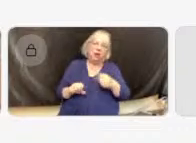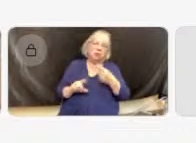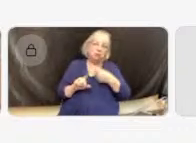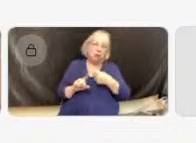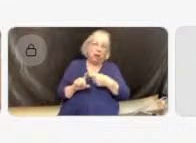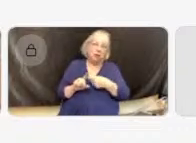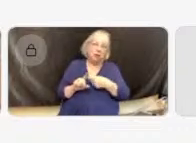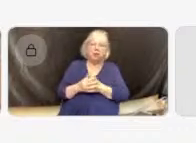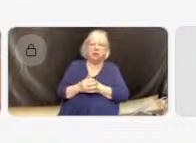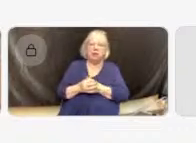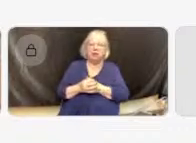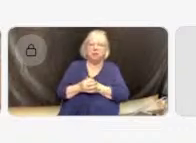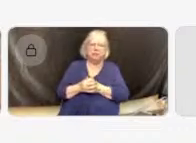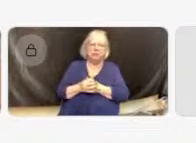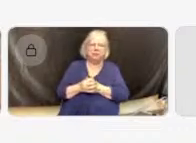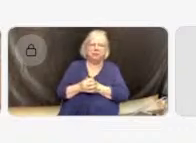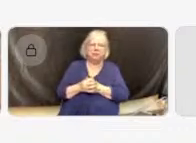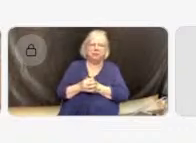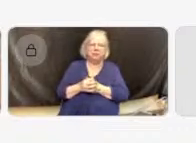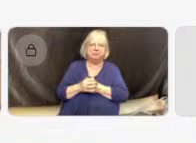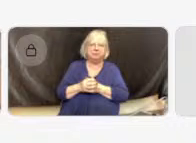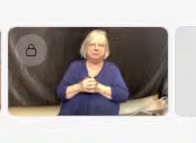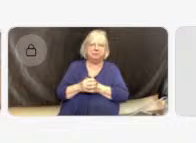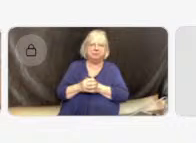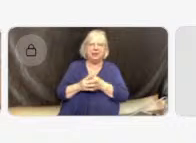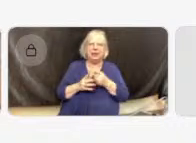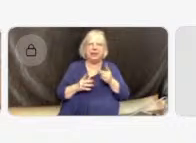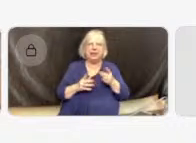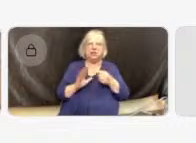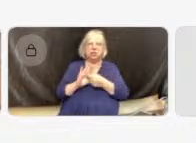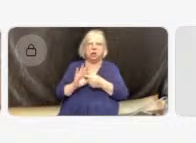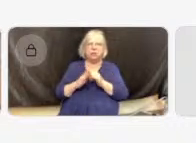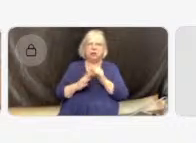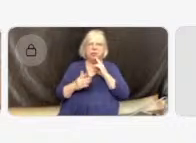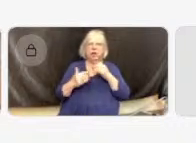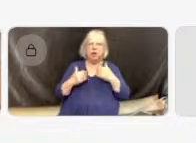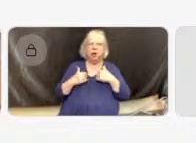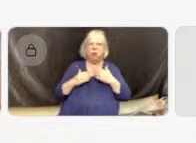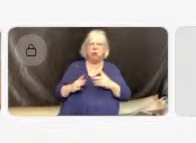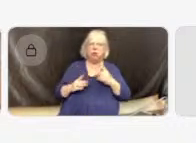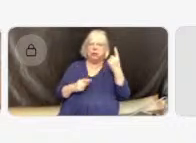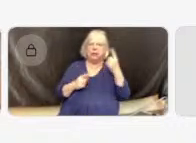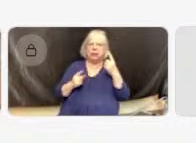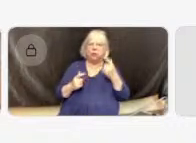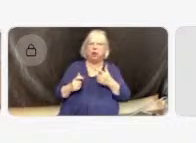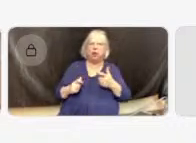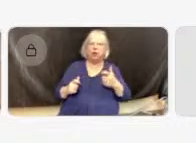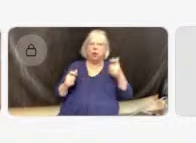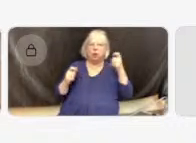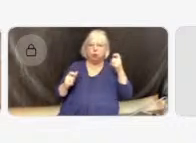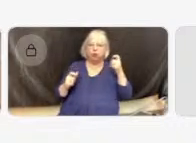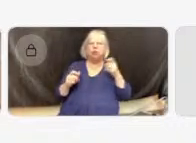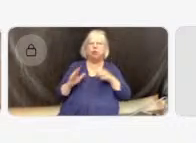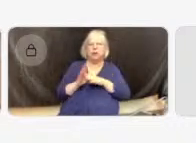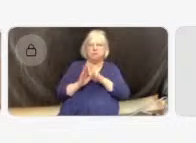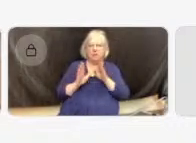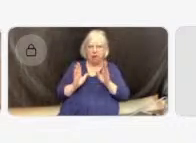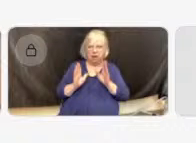It seems an indication that the owner is considering a much larger